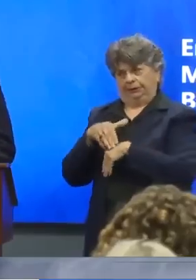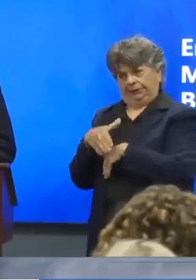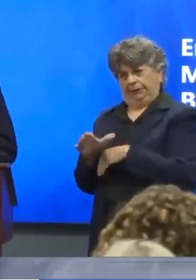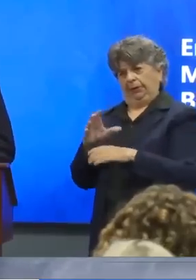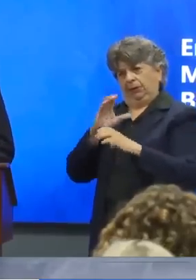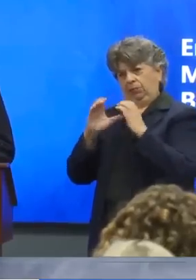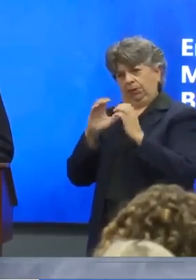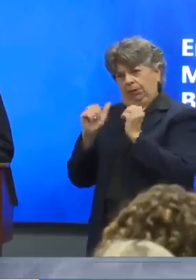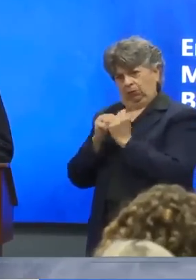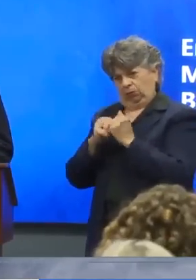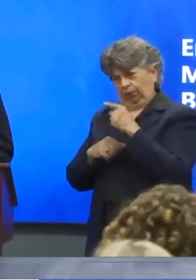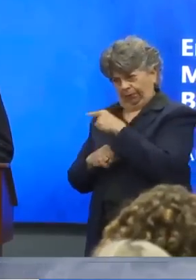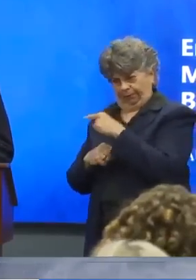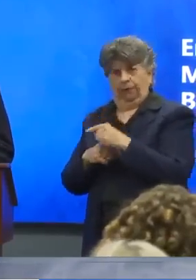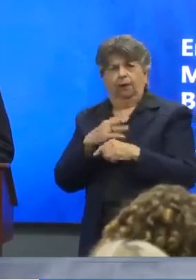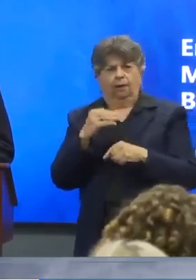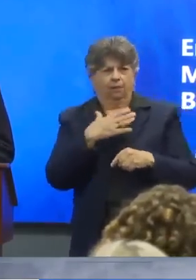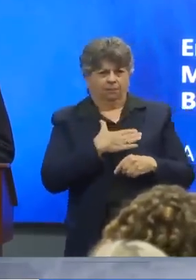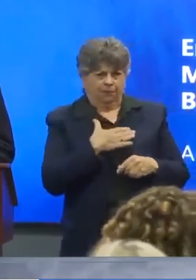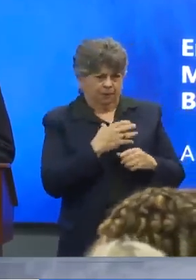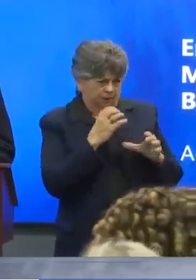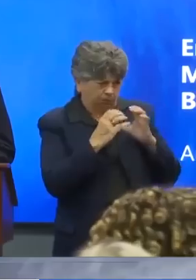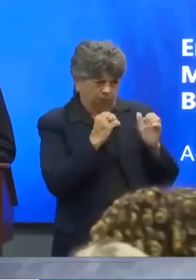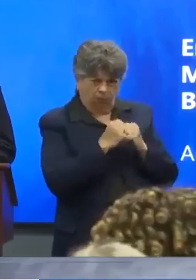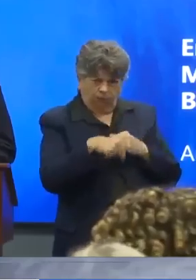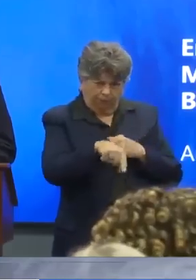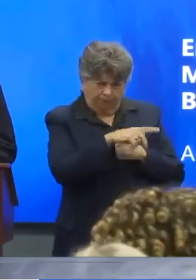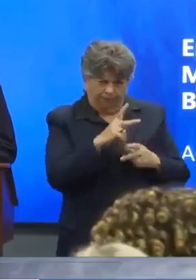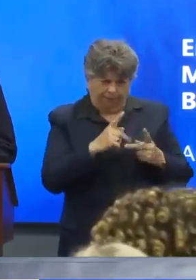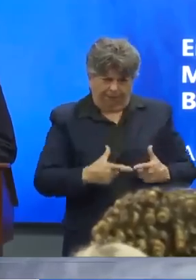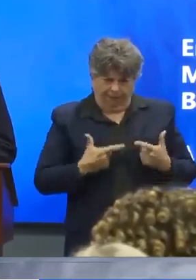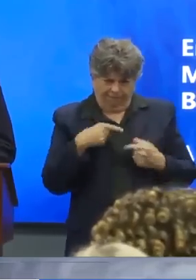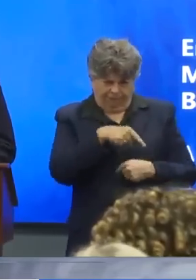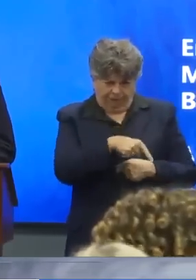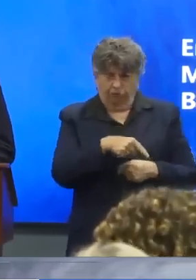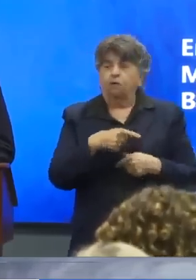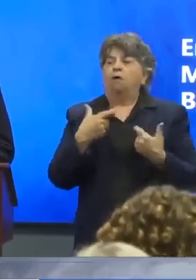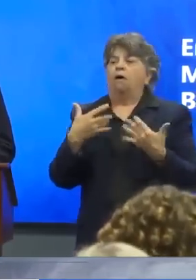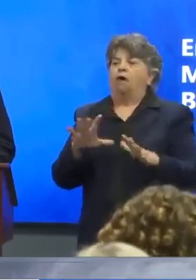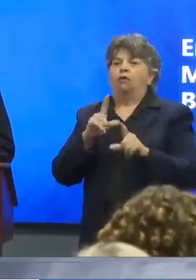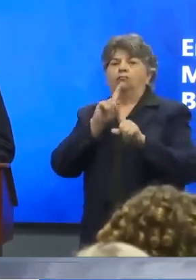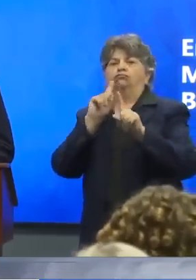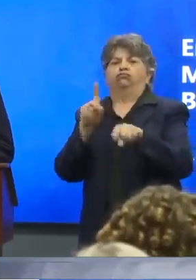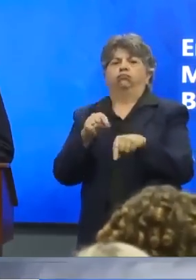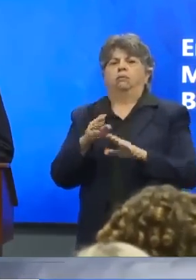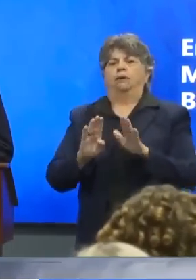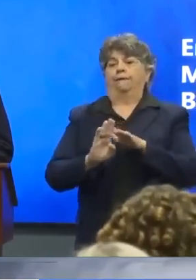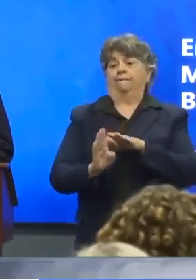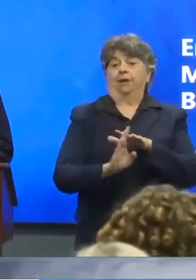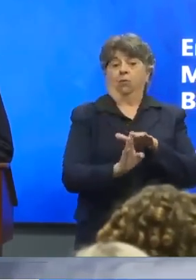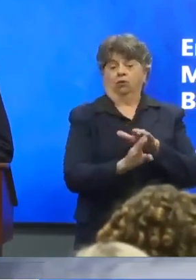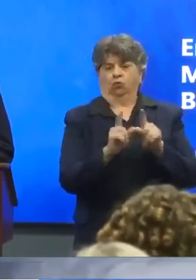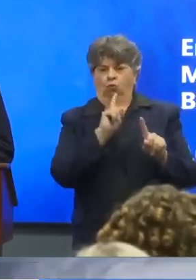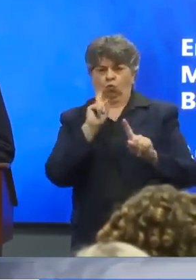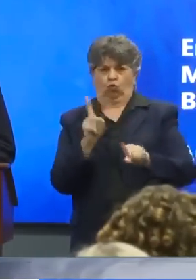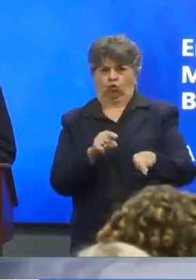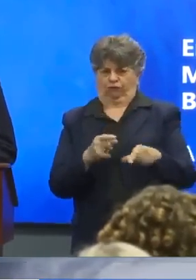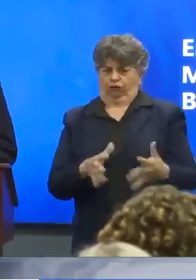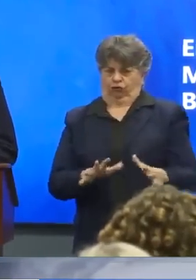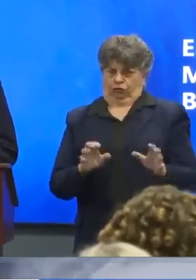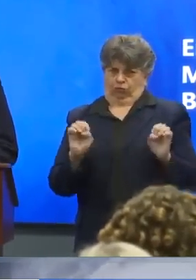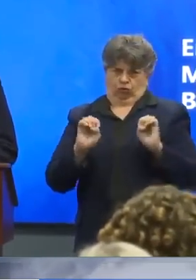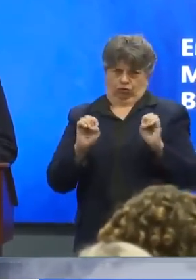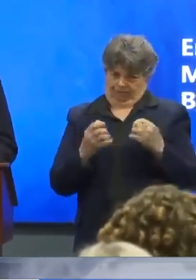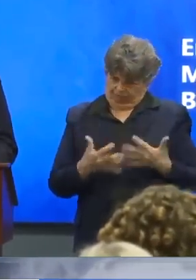had evacuation orders that have been issued by some of these counties. I know Kathy's going to come and talk about what they're doing here